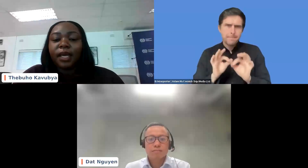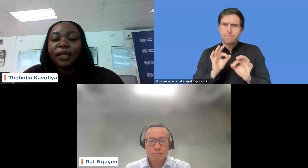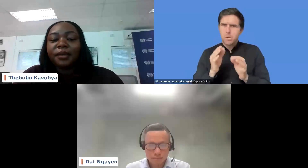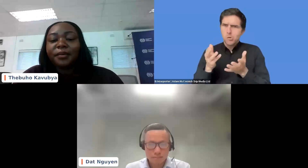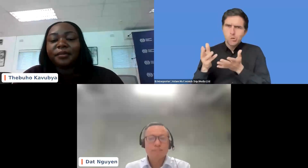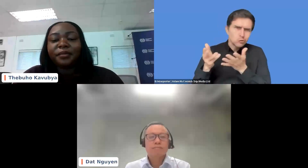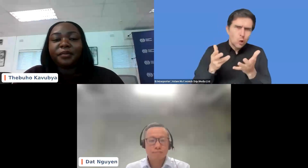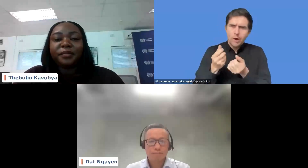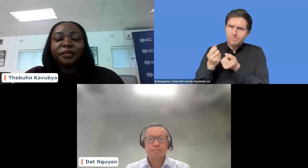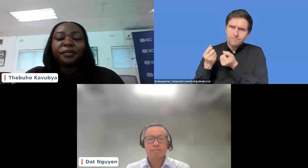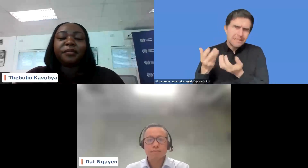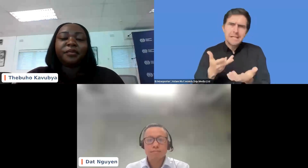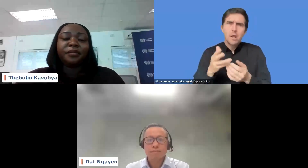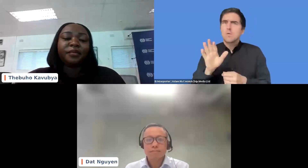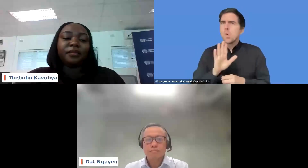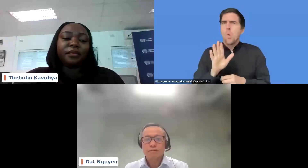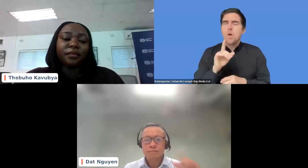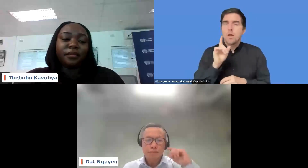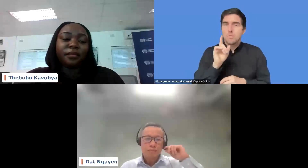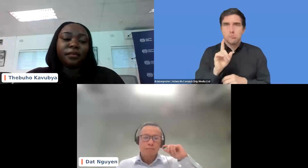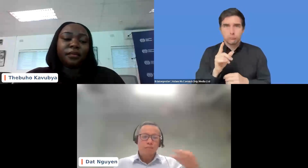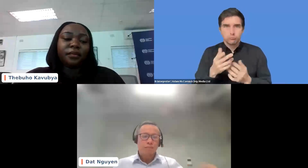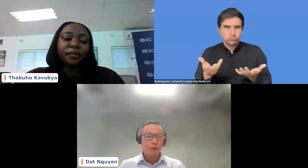advocacy. Thank you.